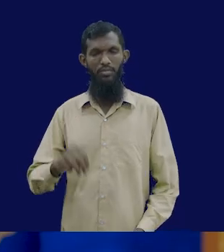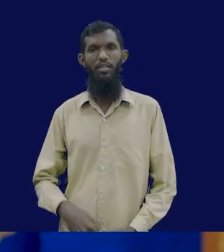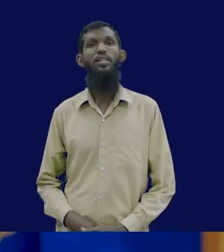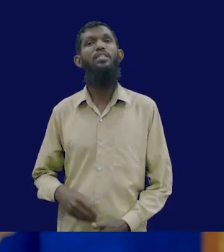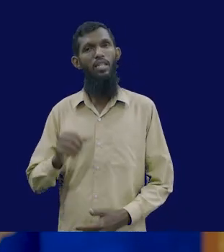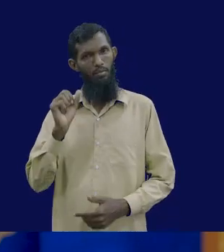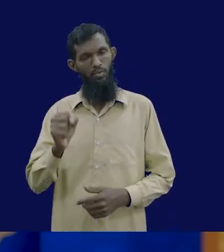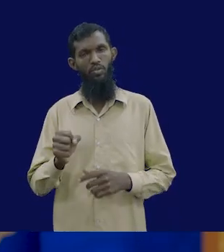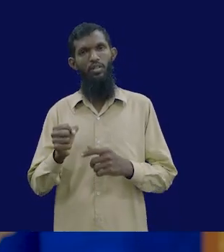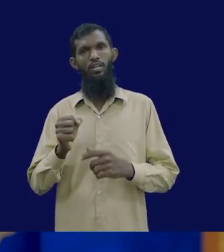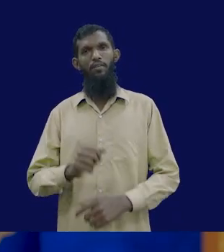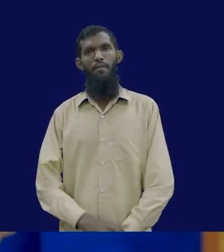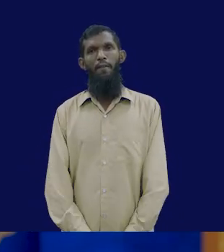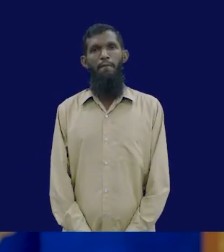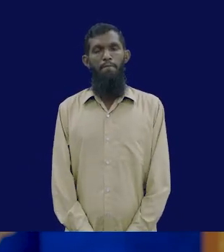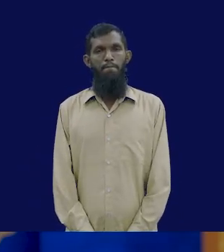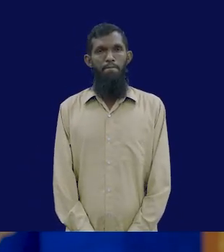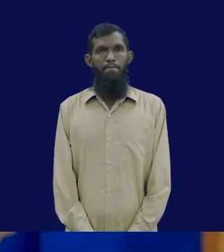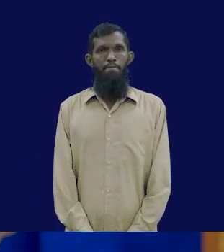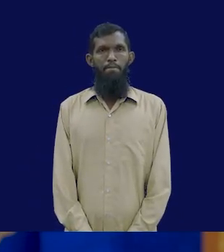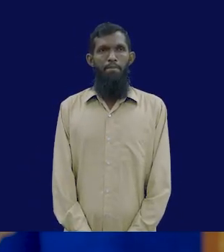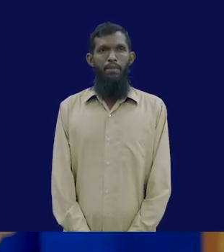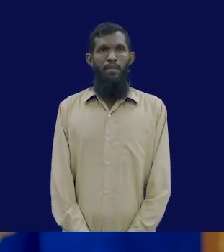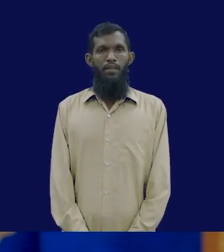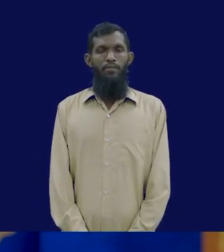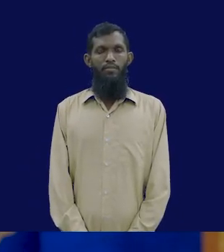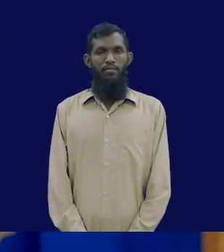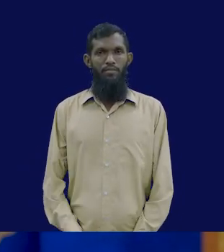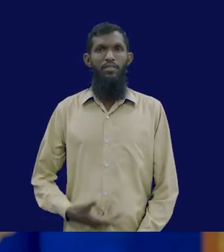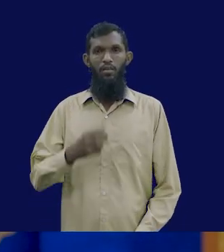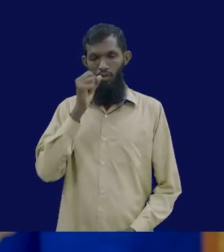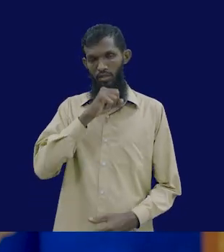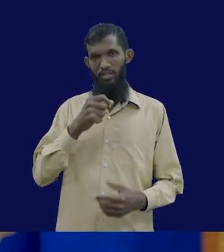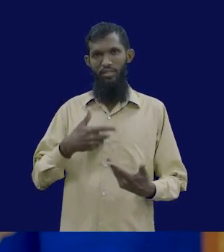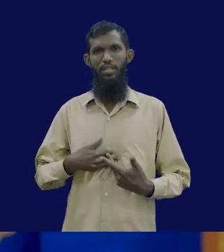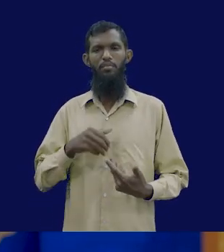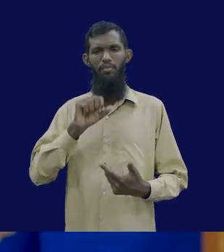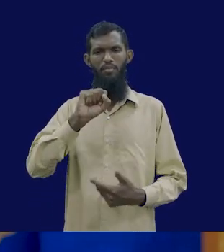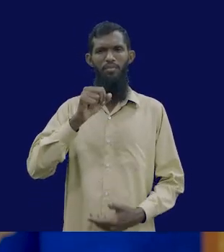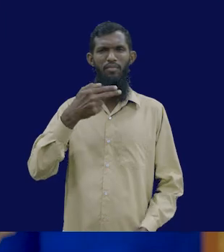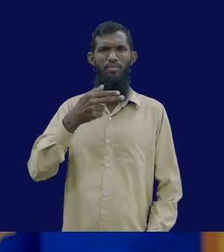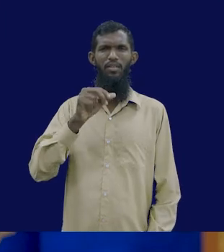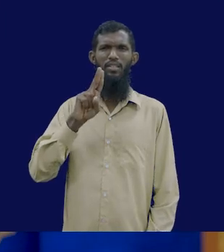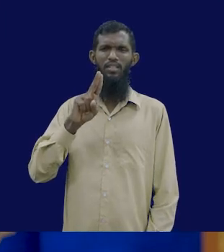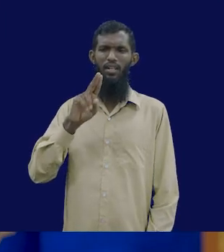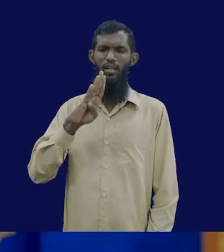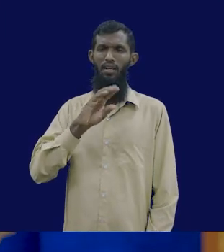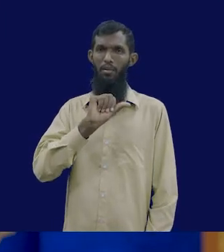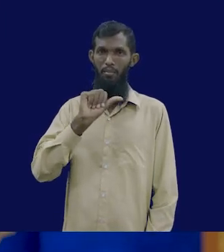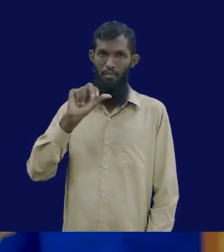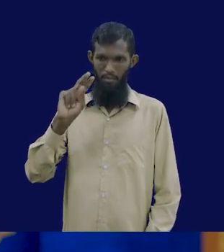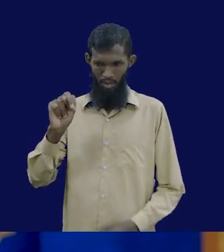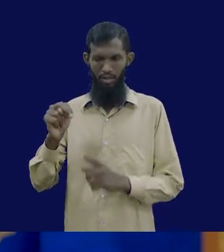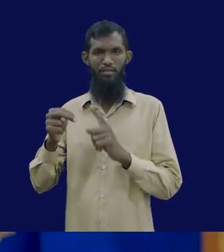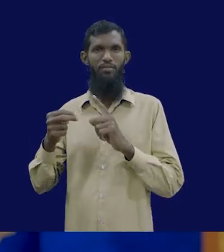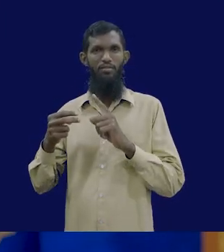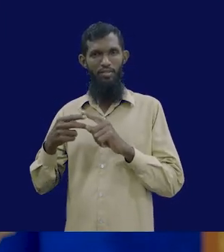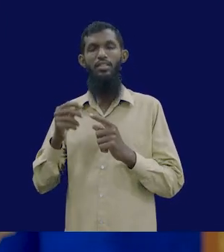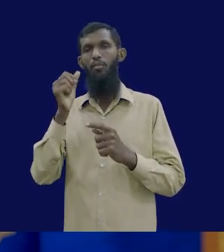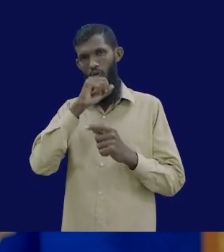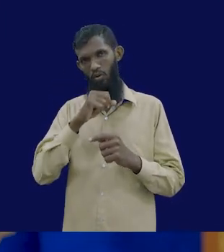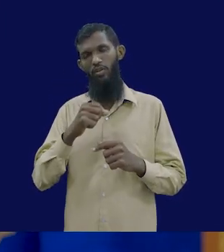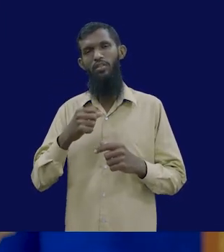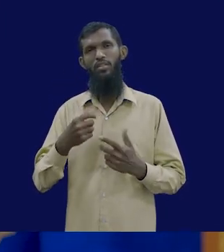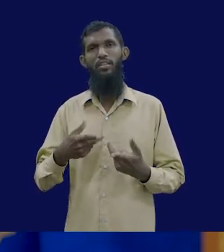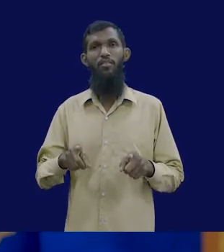from the sunnah to fast on these days. And also fasting most of Sha'ban, as Rasulullah